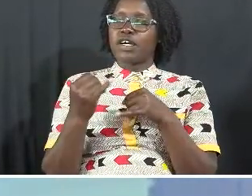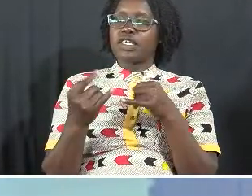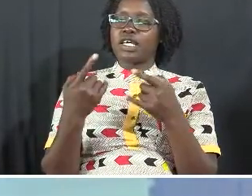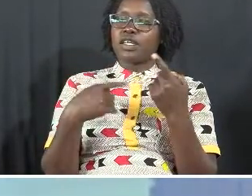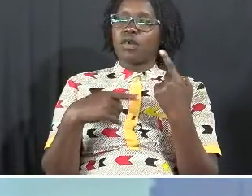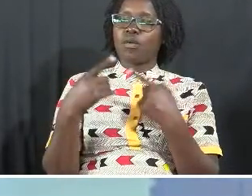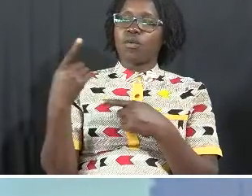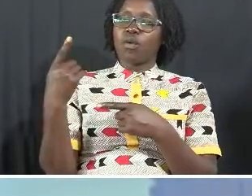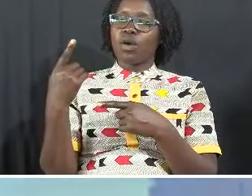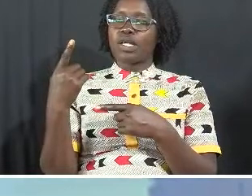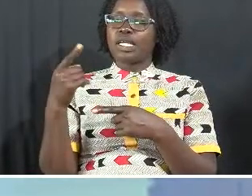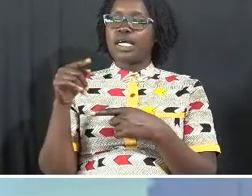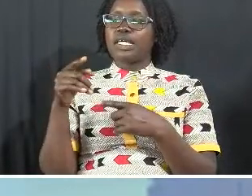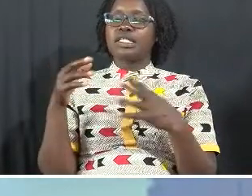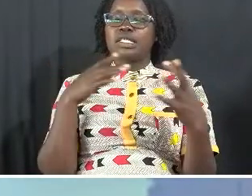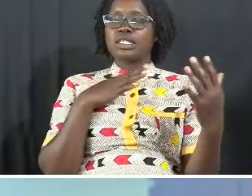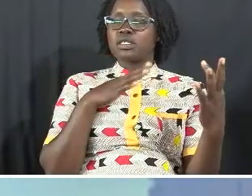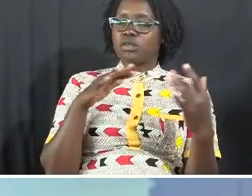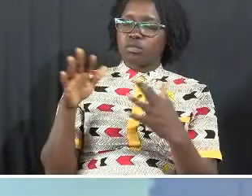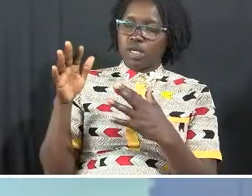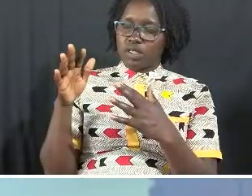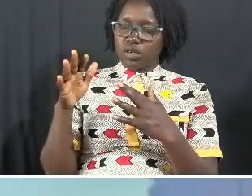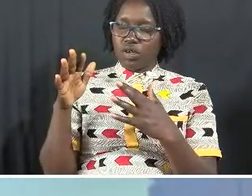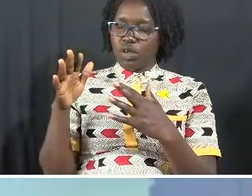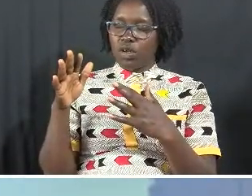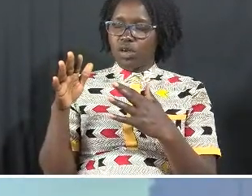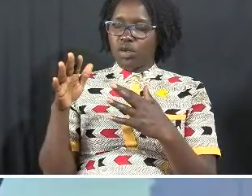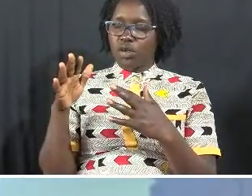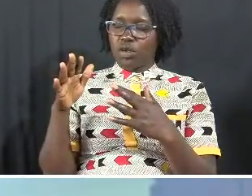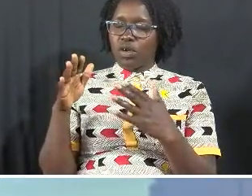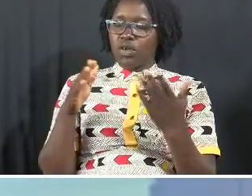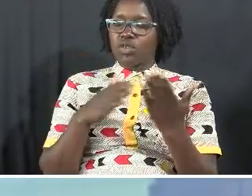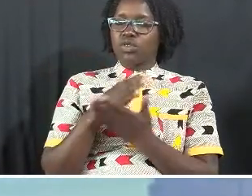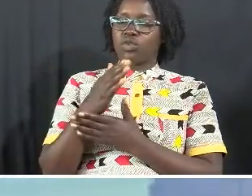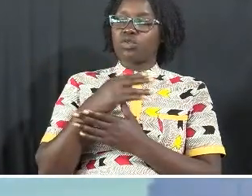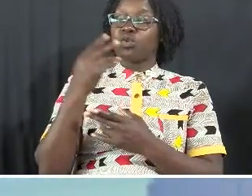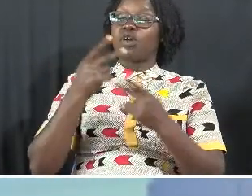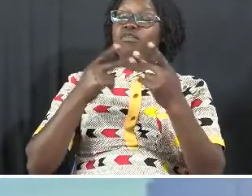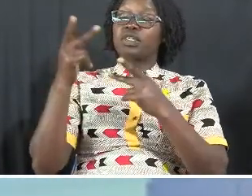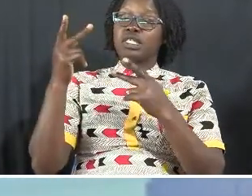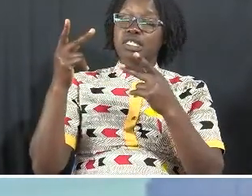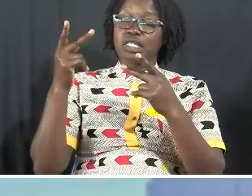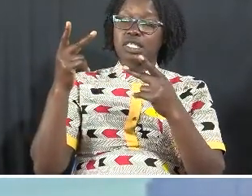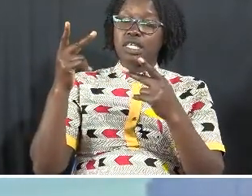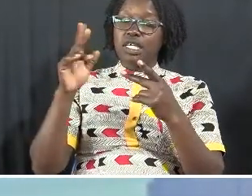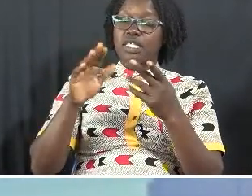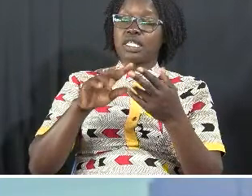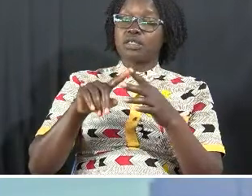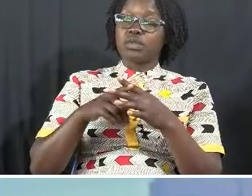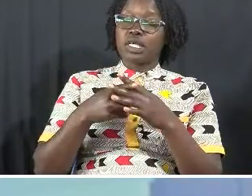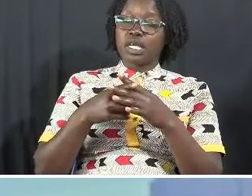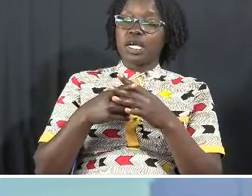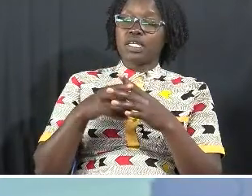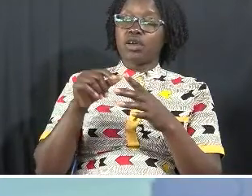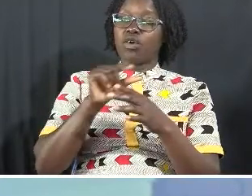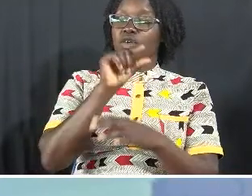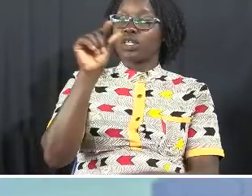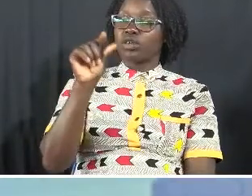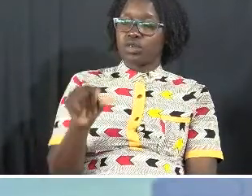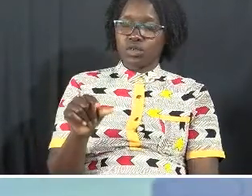won this battle of great controversy through your victory that began on the